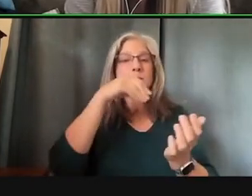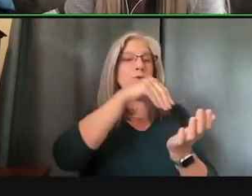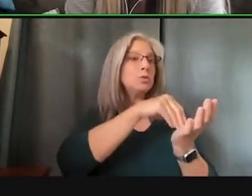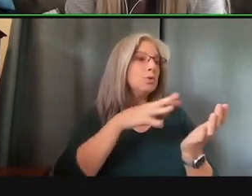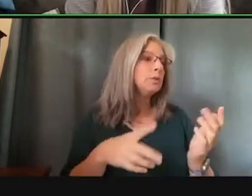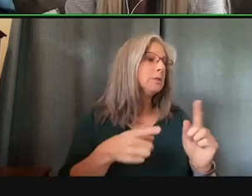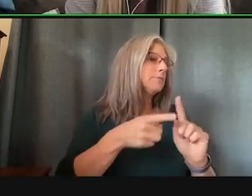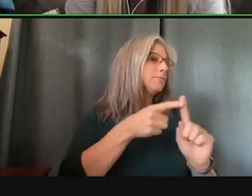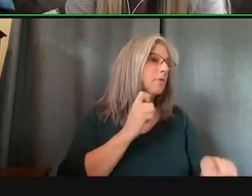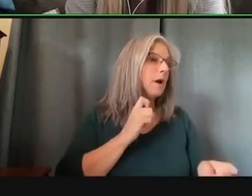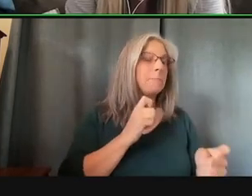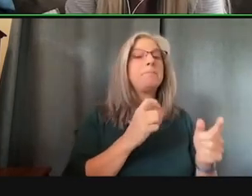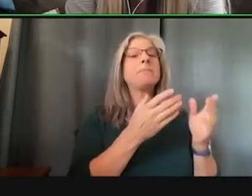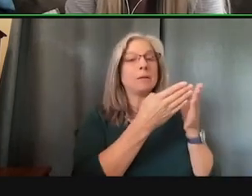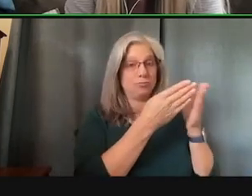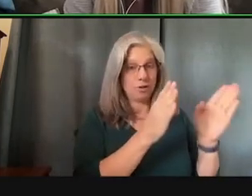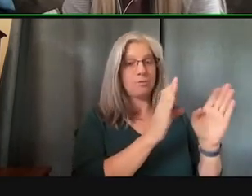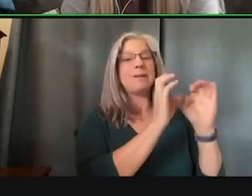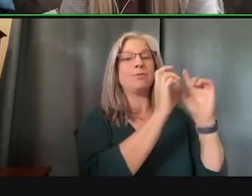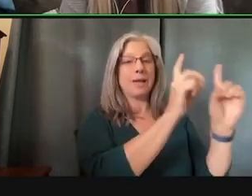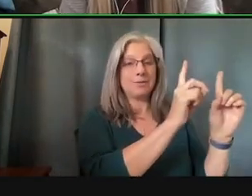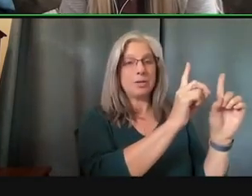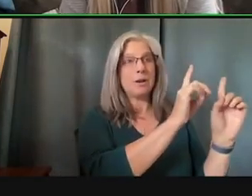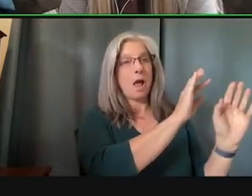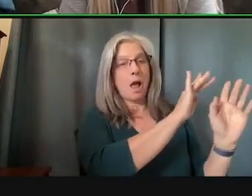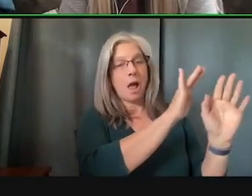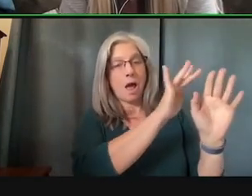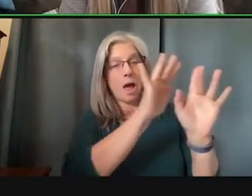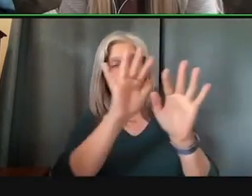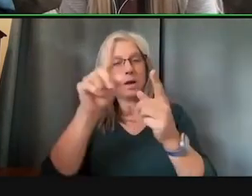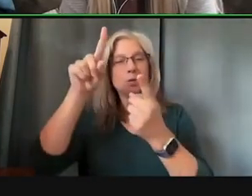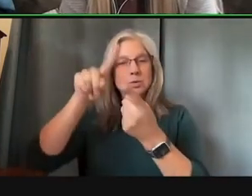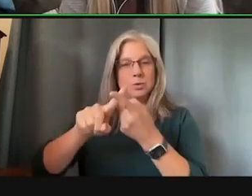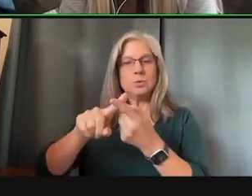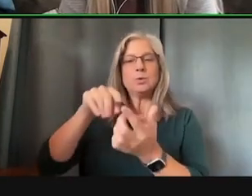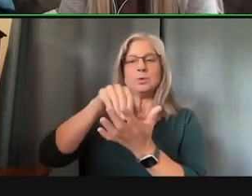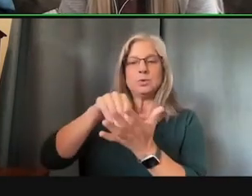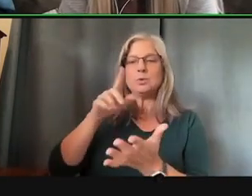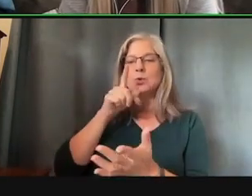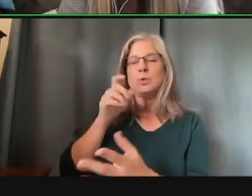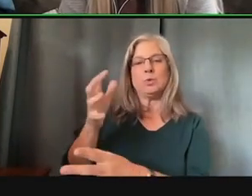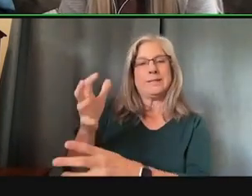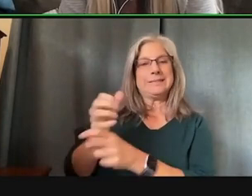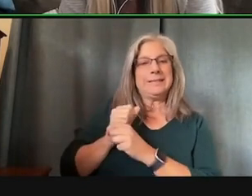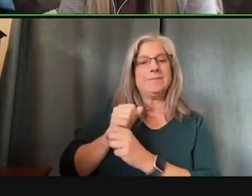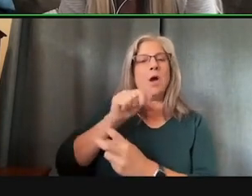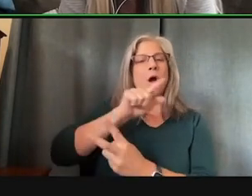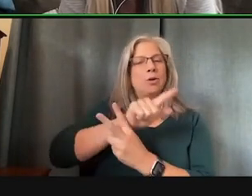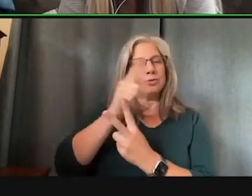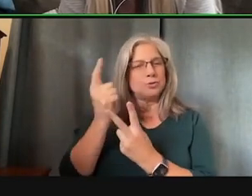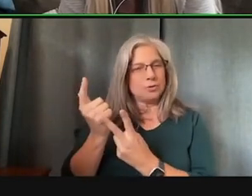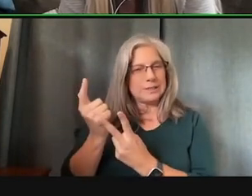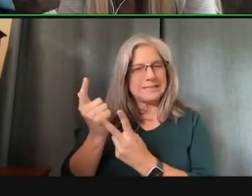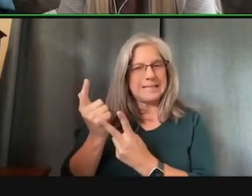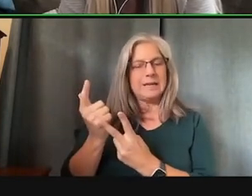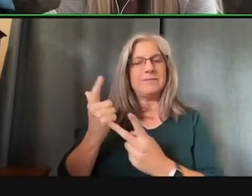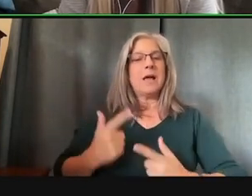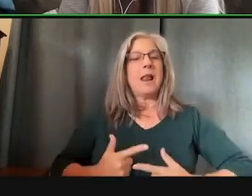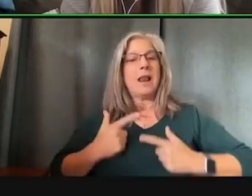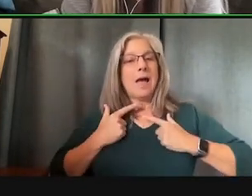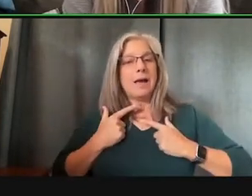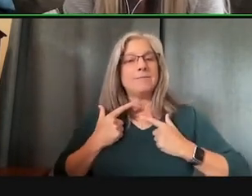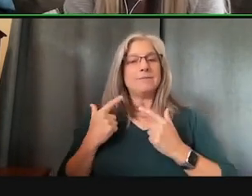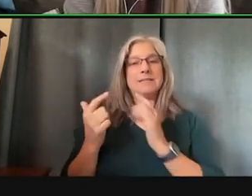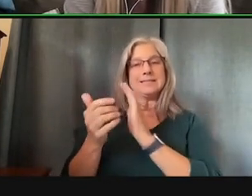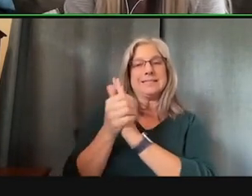from general education all the way to students who are receiving alternative and life skills